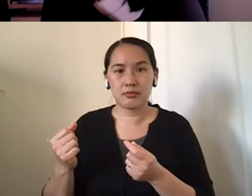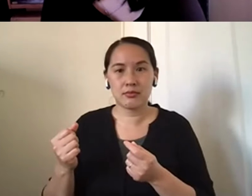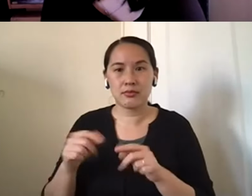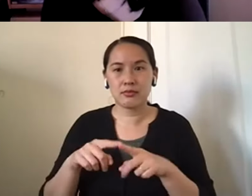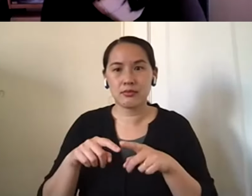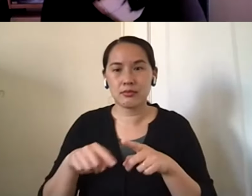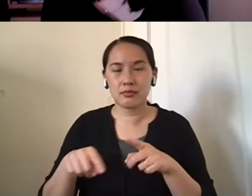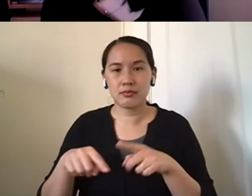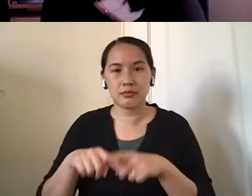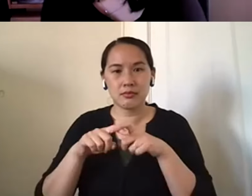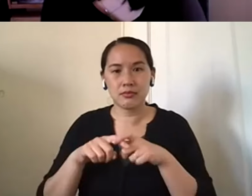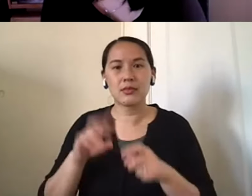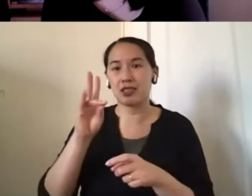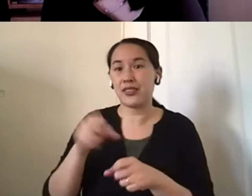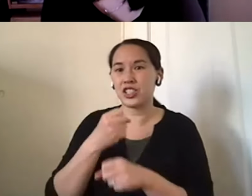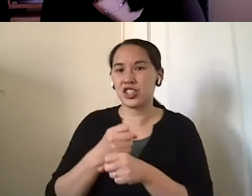2020, so it was 7 years.